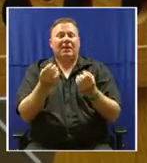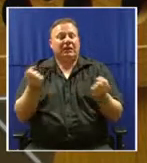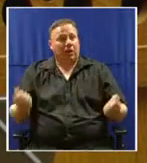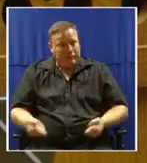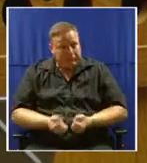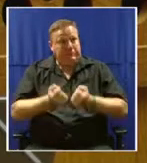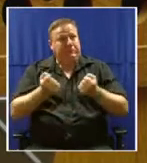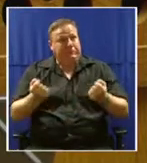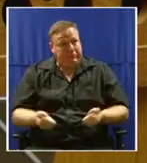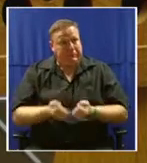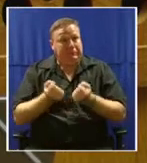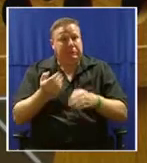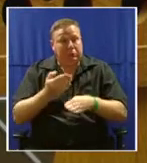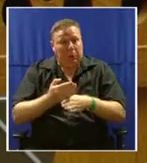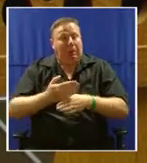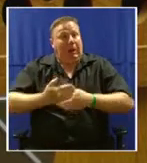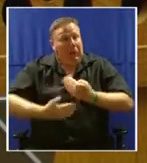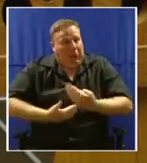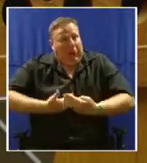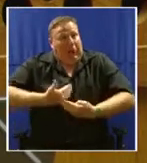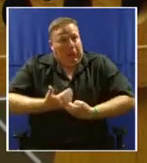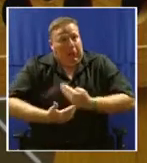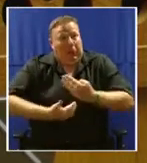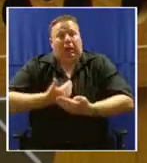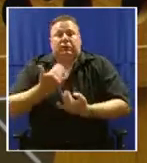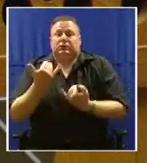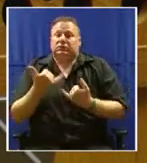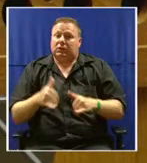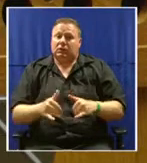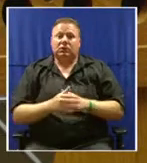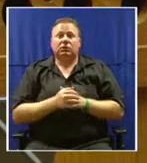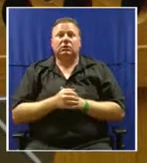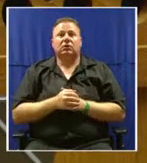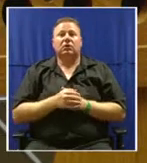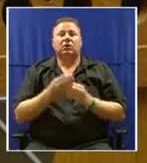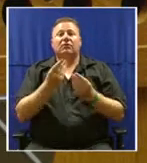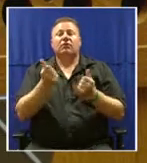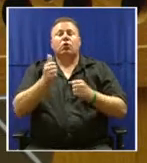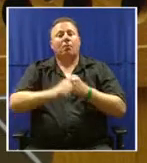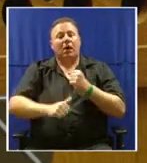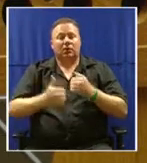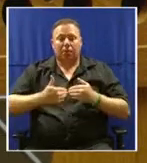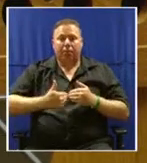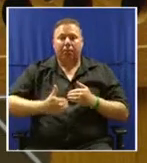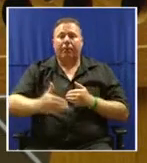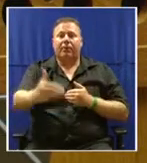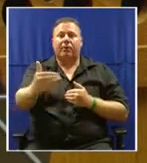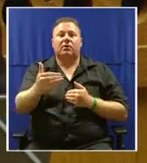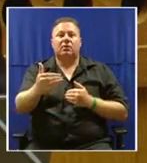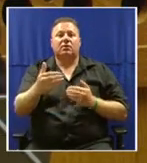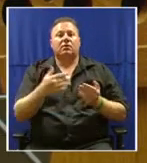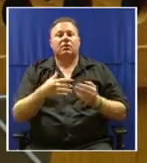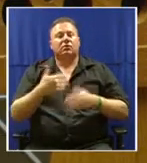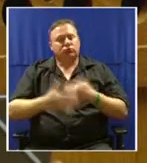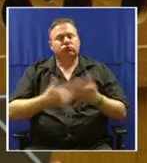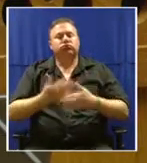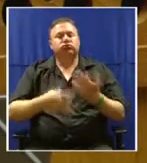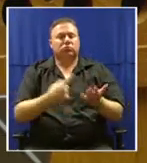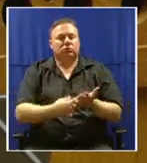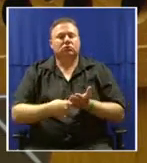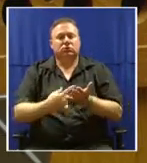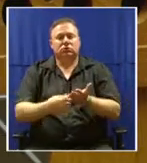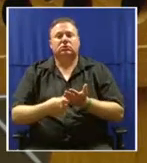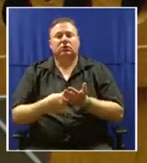market slowly recovers. Over the last few months, we have had ongoing discussions with our